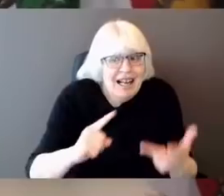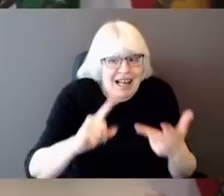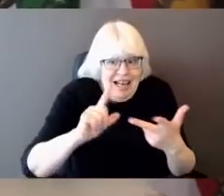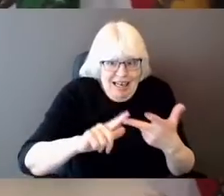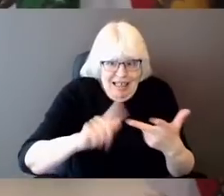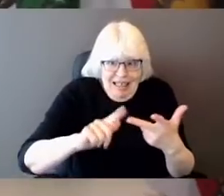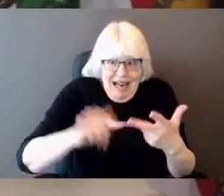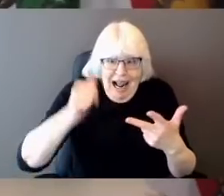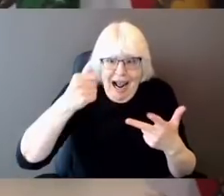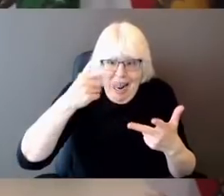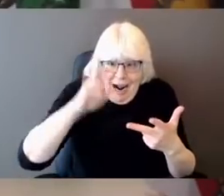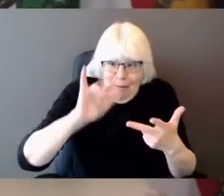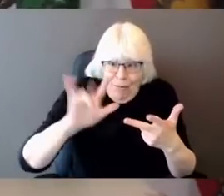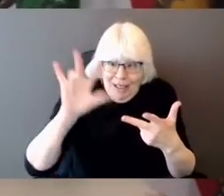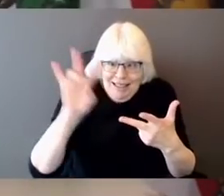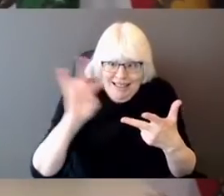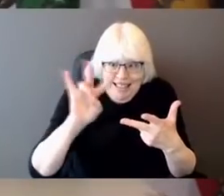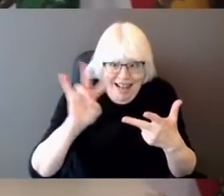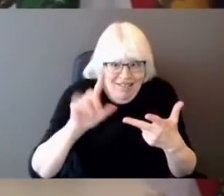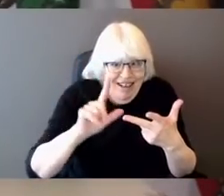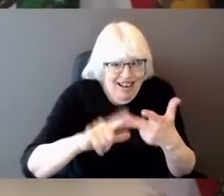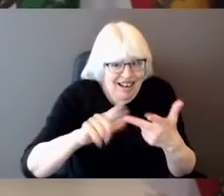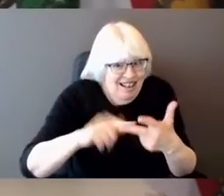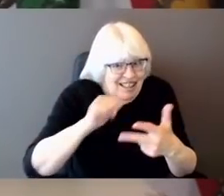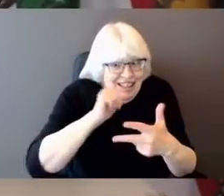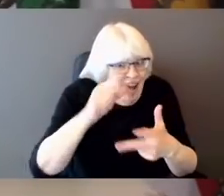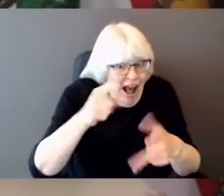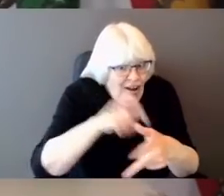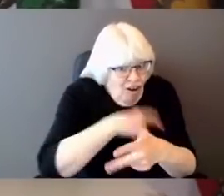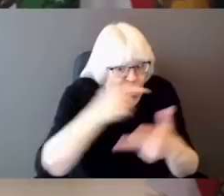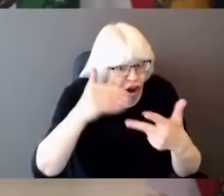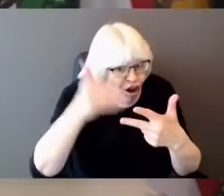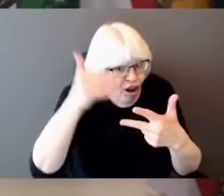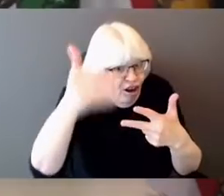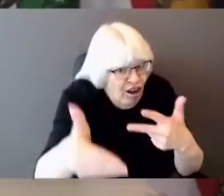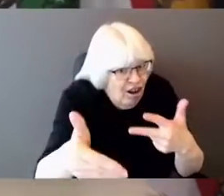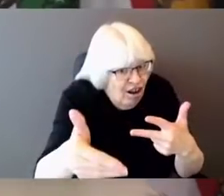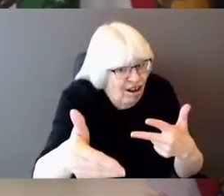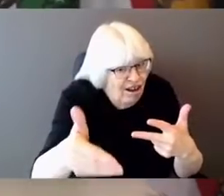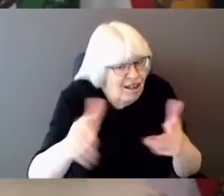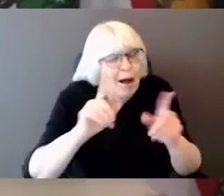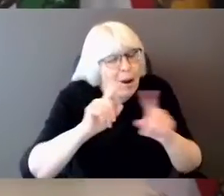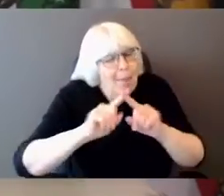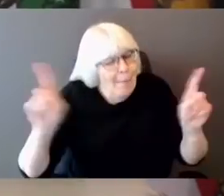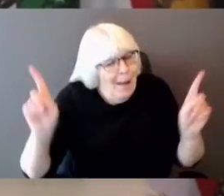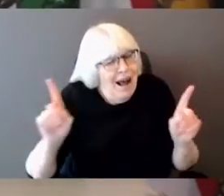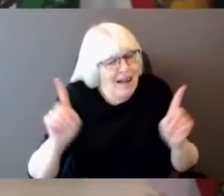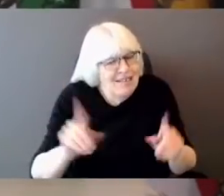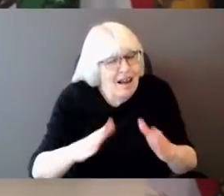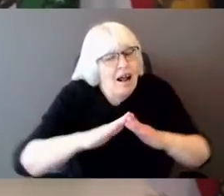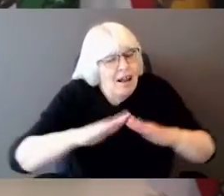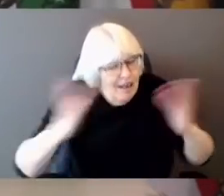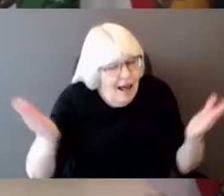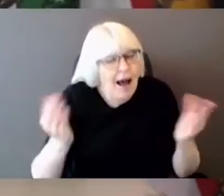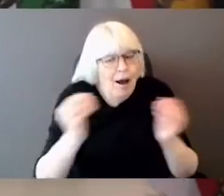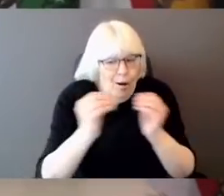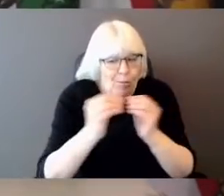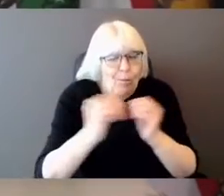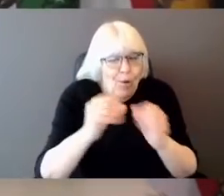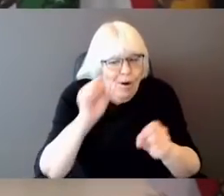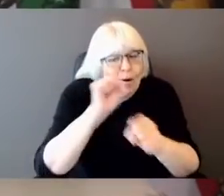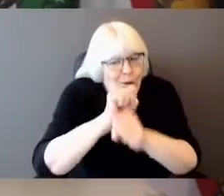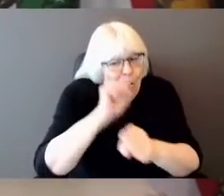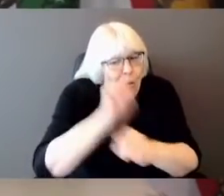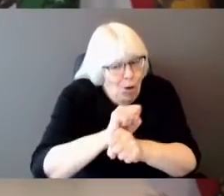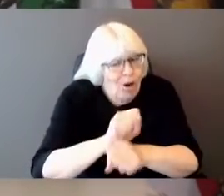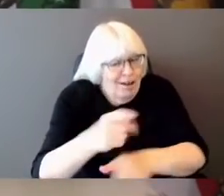when you really think about it, but there is still a lot of work to be done. But I think that all of the factors that we outlined